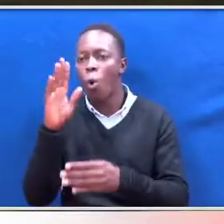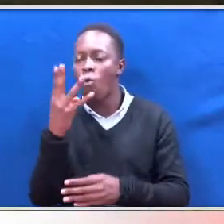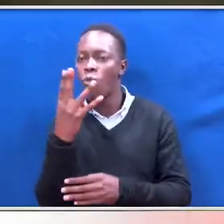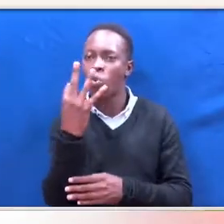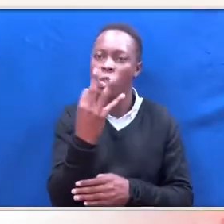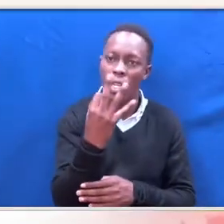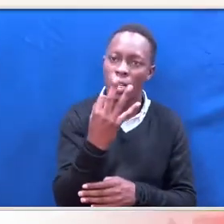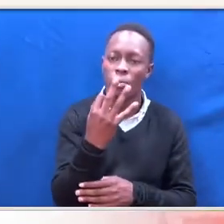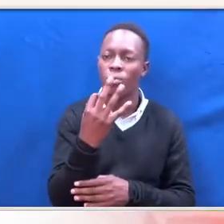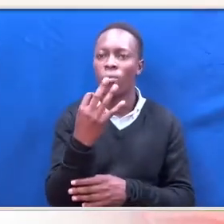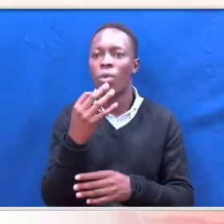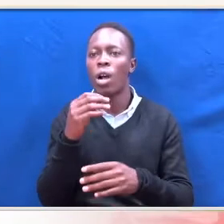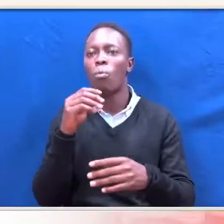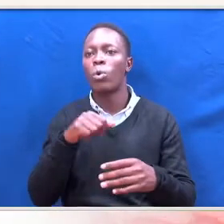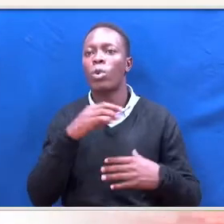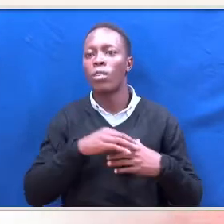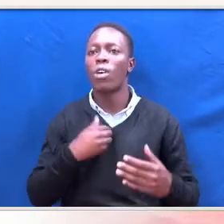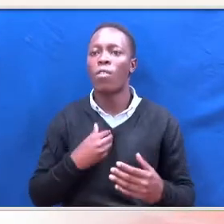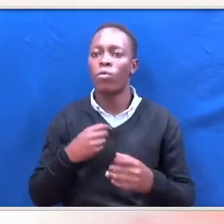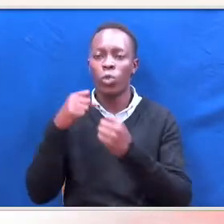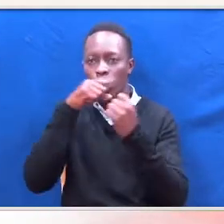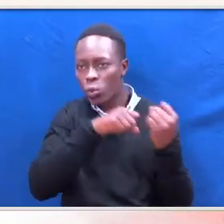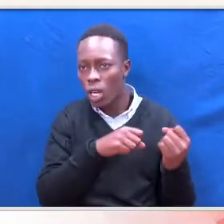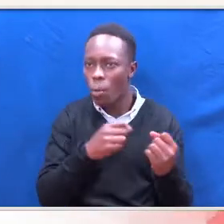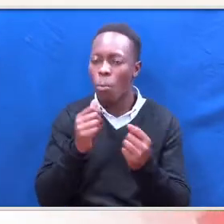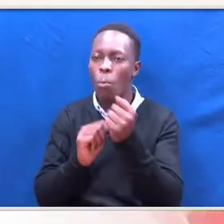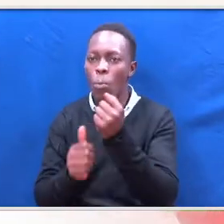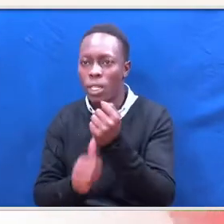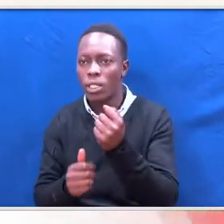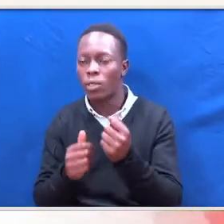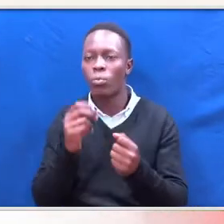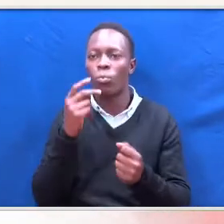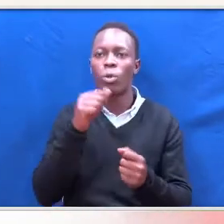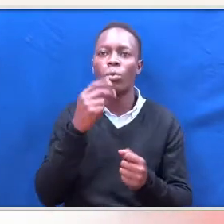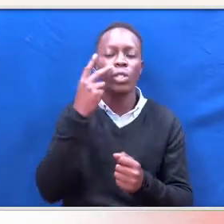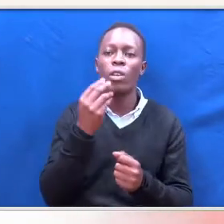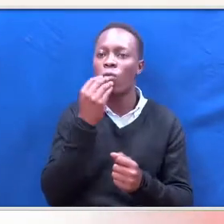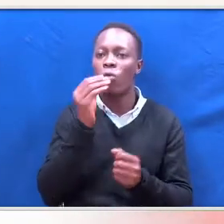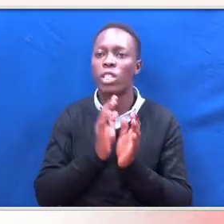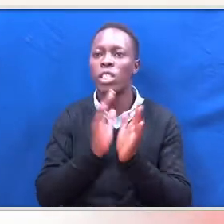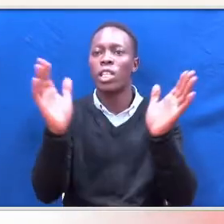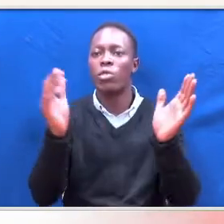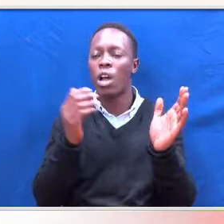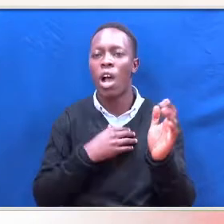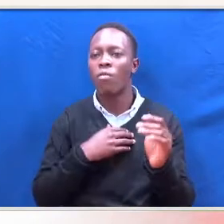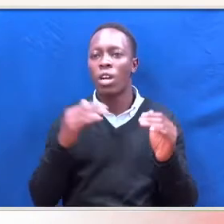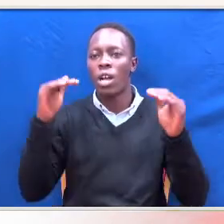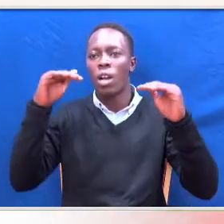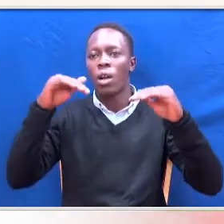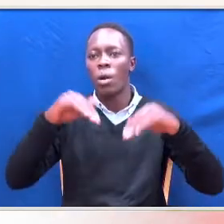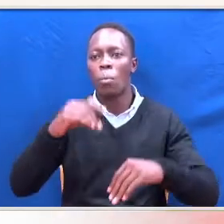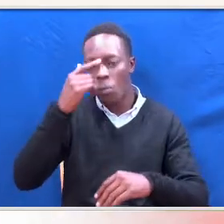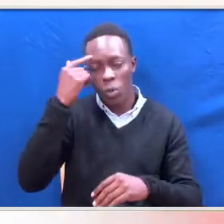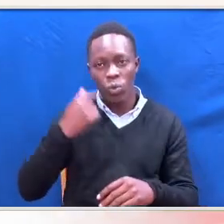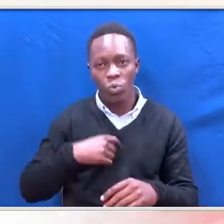more yields. If you look at our maize yields and if you look at our sugar yields, if you look at our food deals generally, they've gone down because every year we think just by